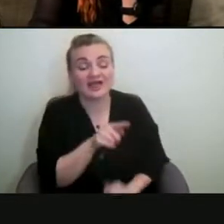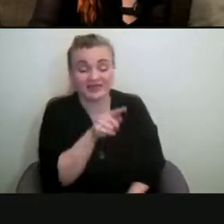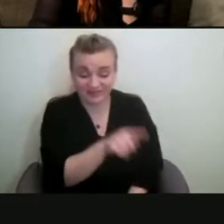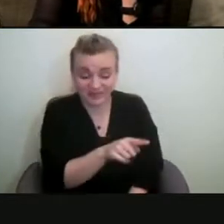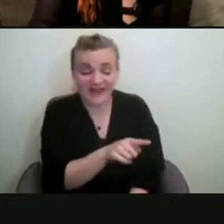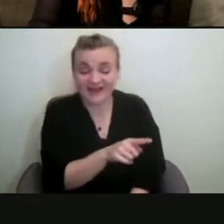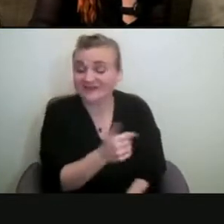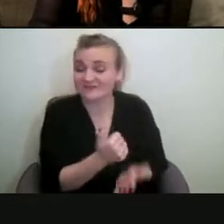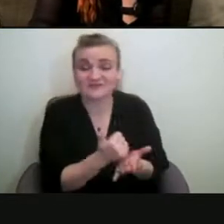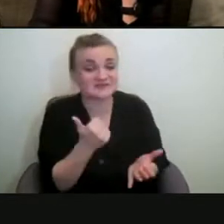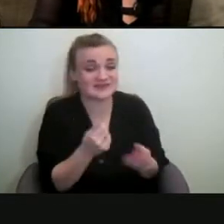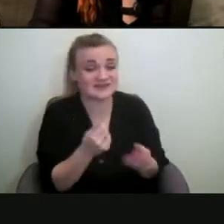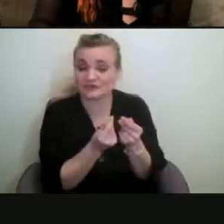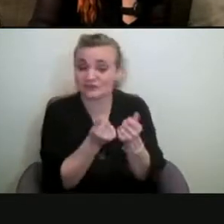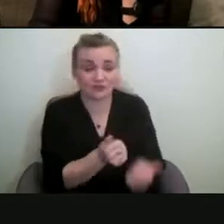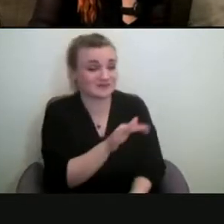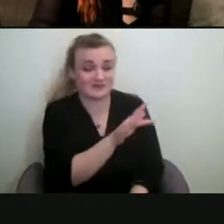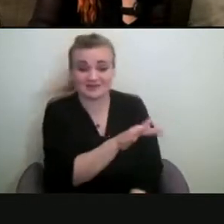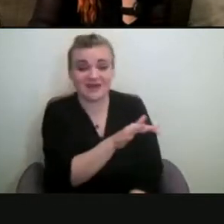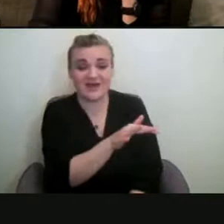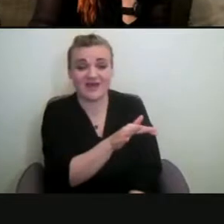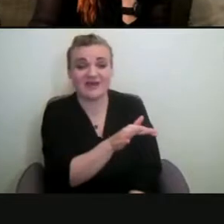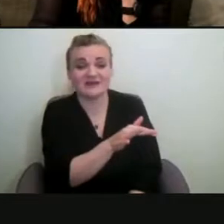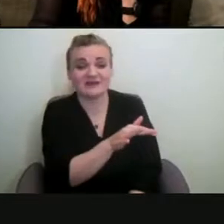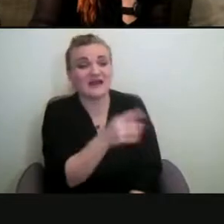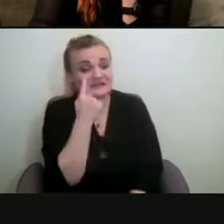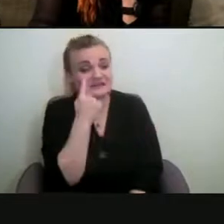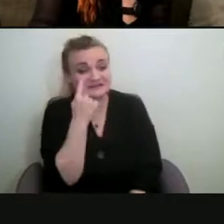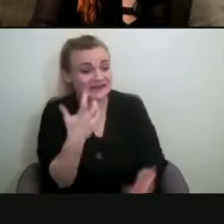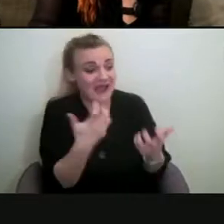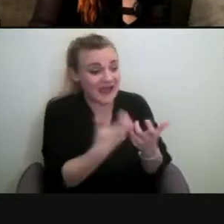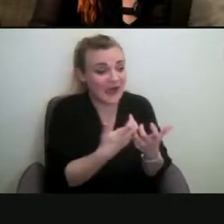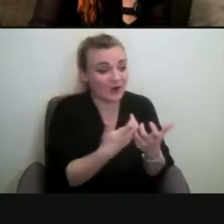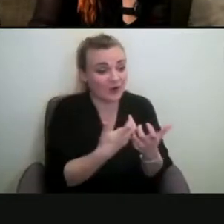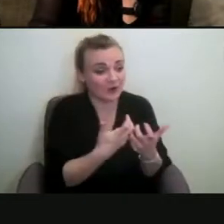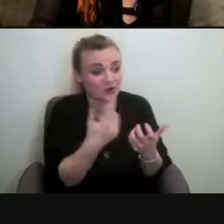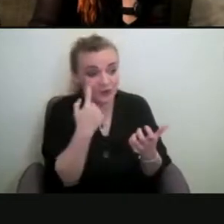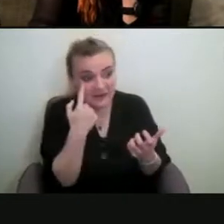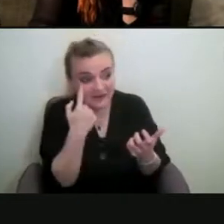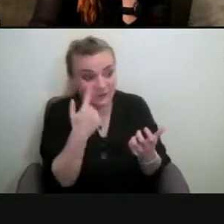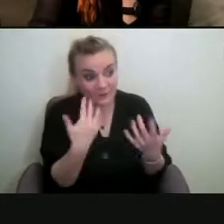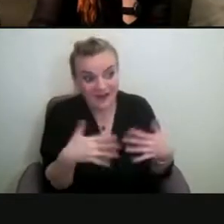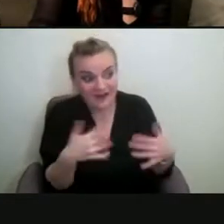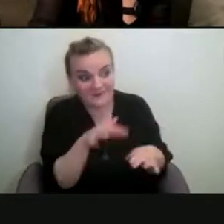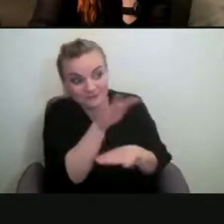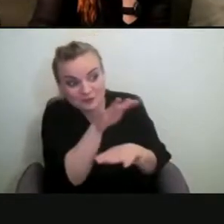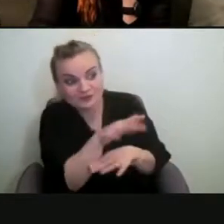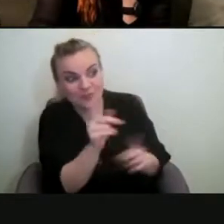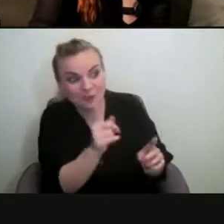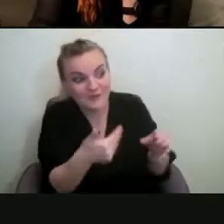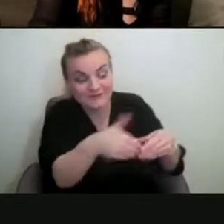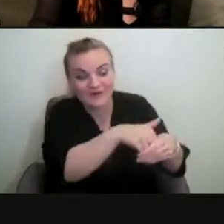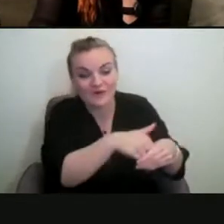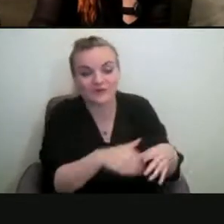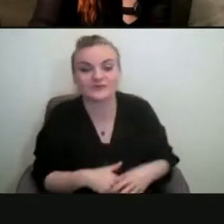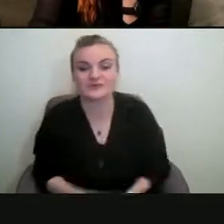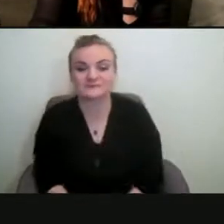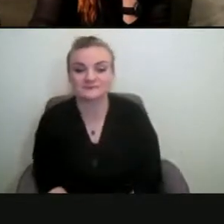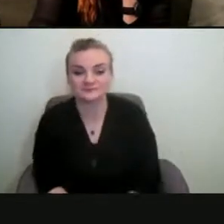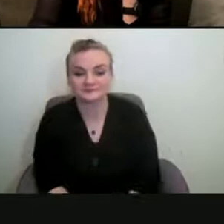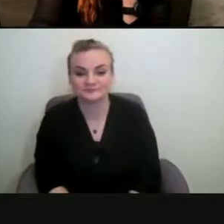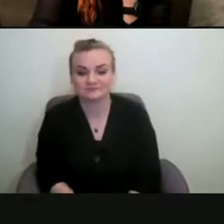fabulous resources on there that shows the beginning of some really exciting things. Brilliant. Yeah,